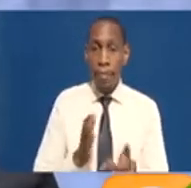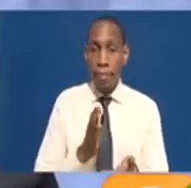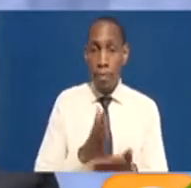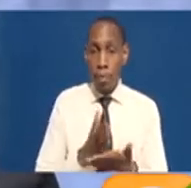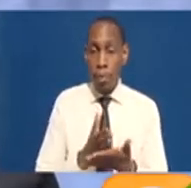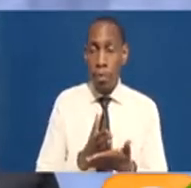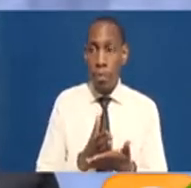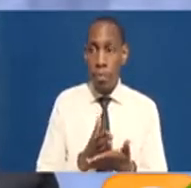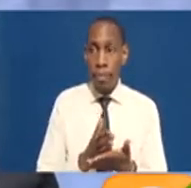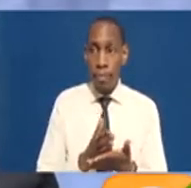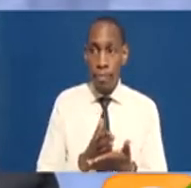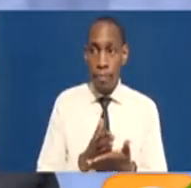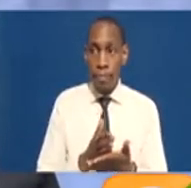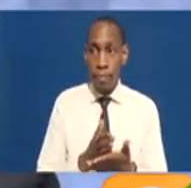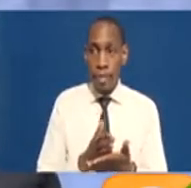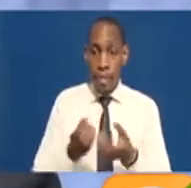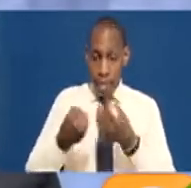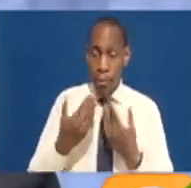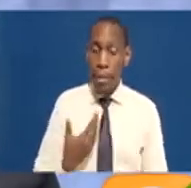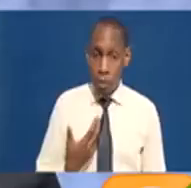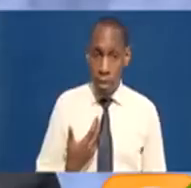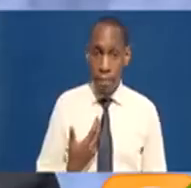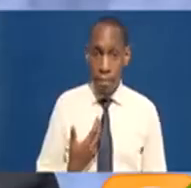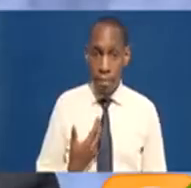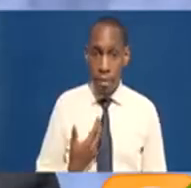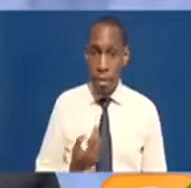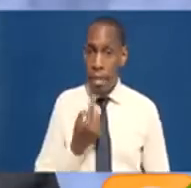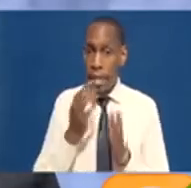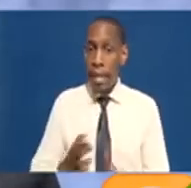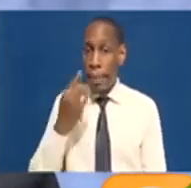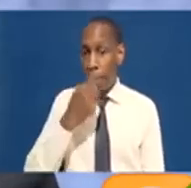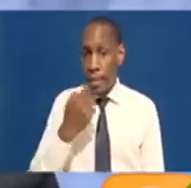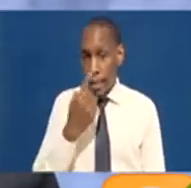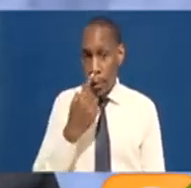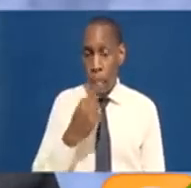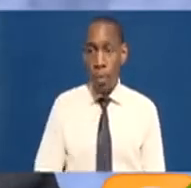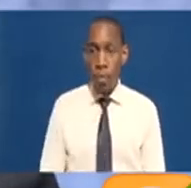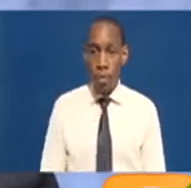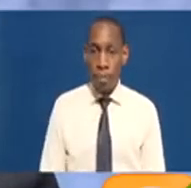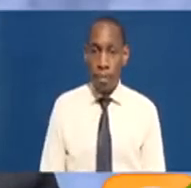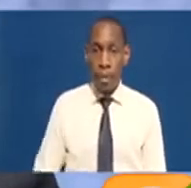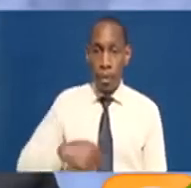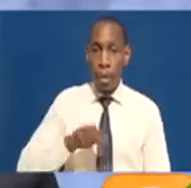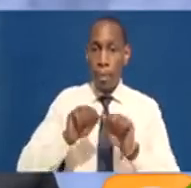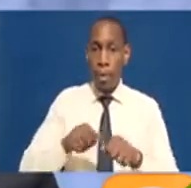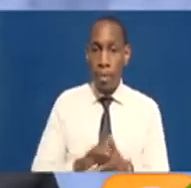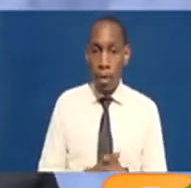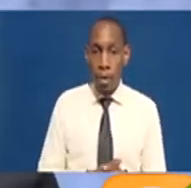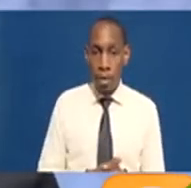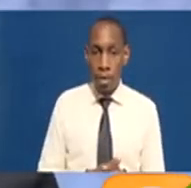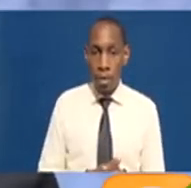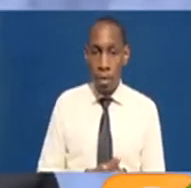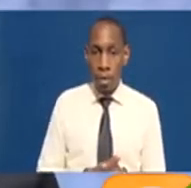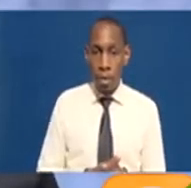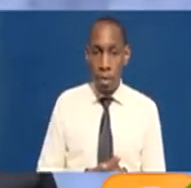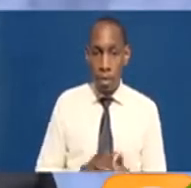benefit of the detail of who the claimants are, we would be able to provide a better answer. But